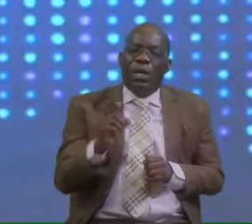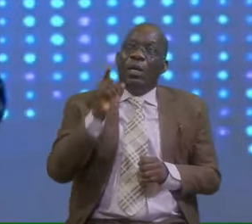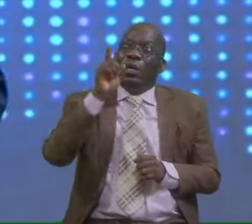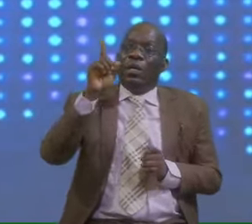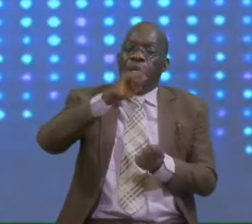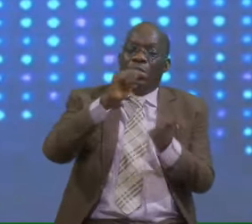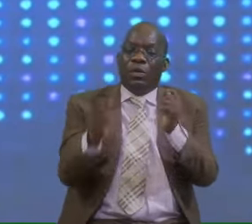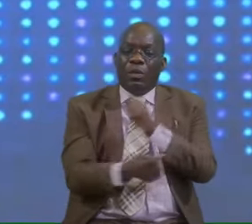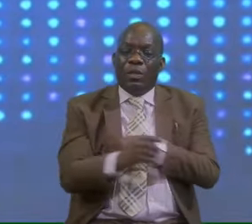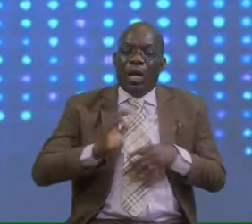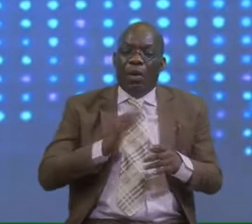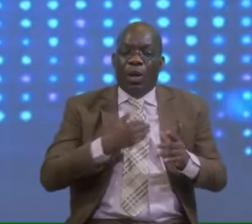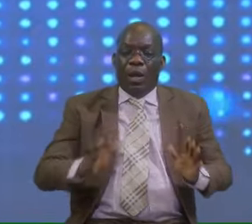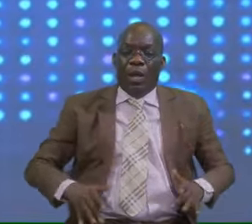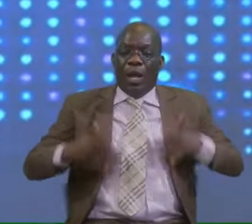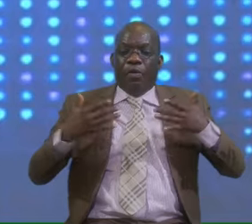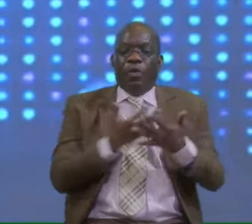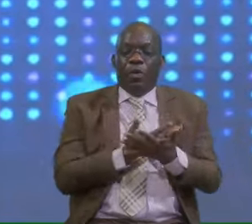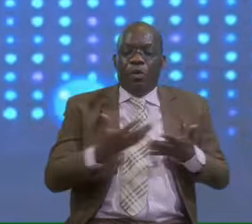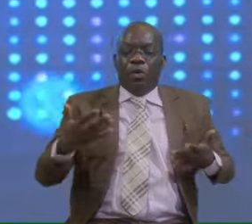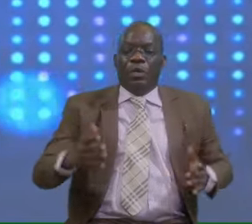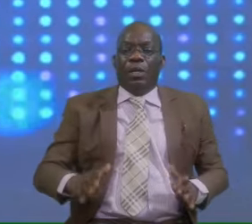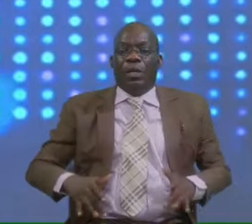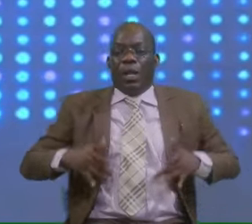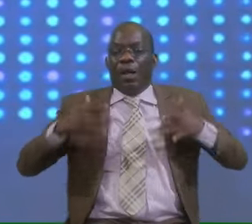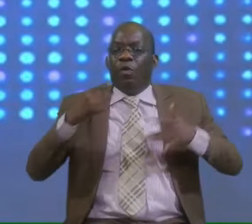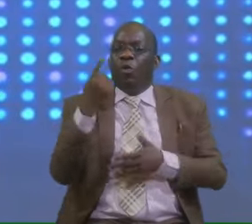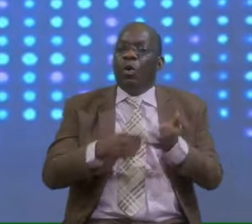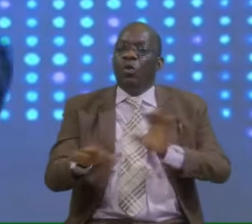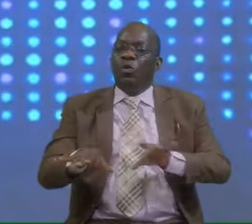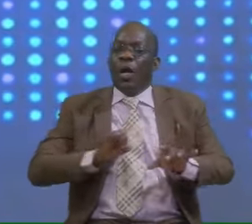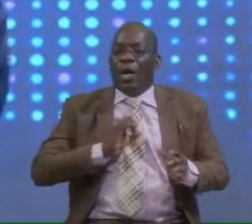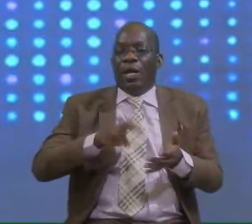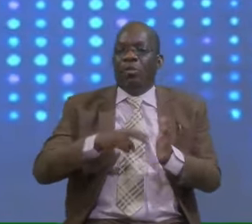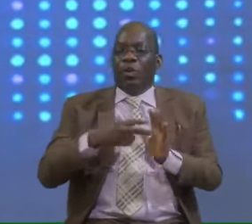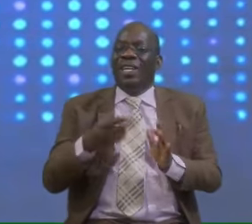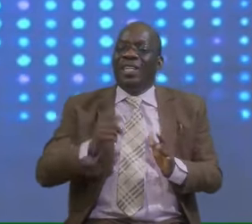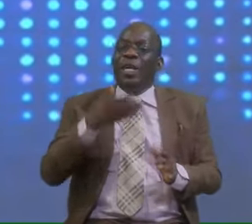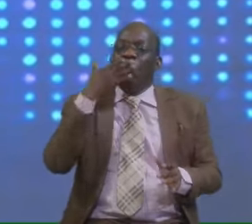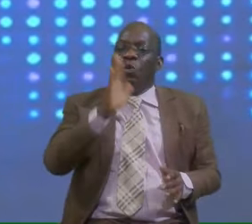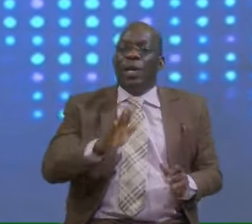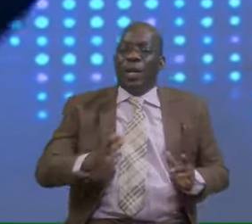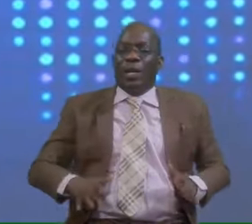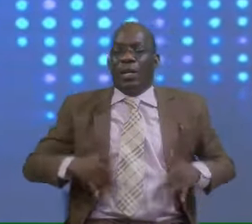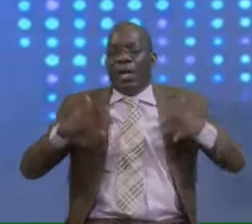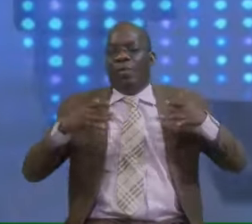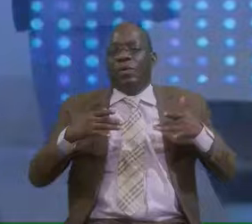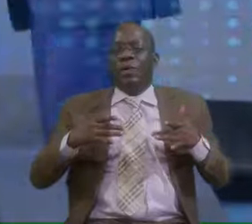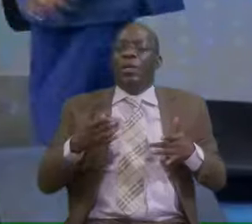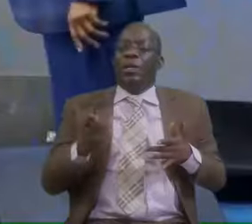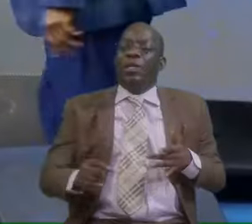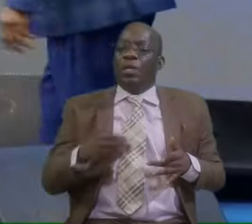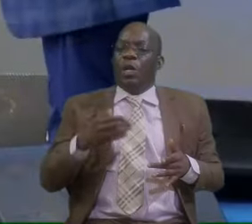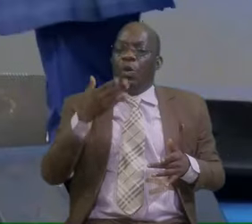wasted lives. What do I mean by that? The wicked life. The wicked life is a